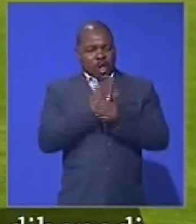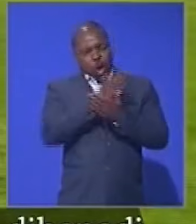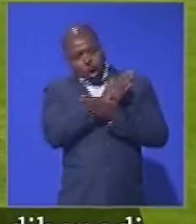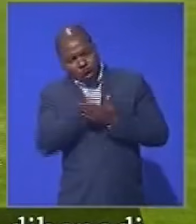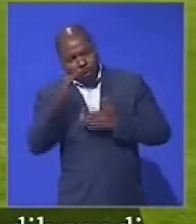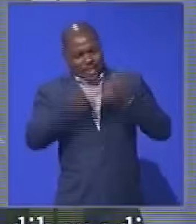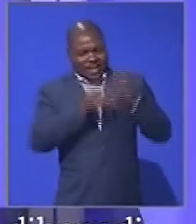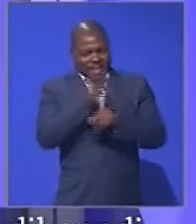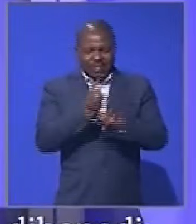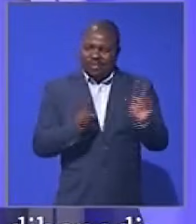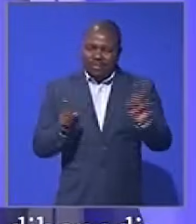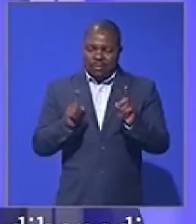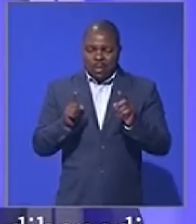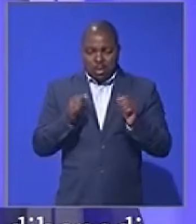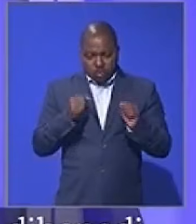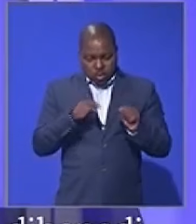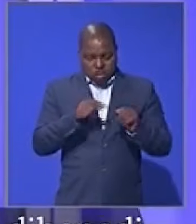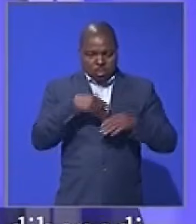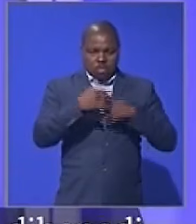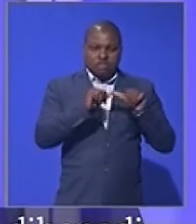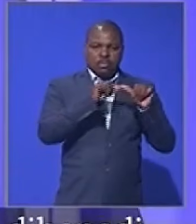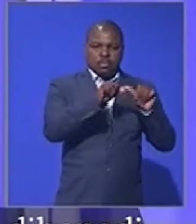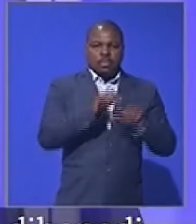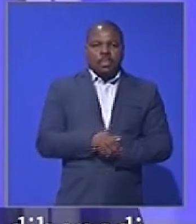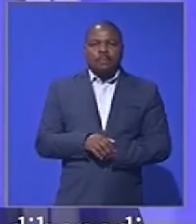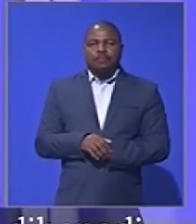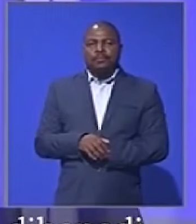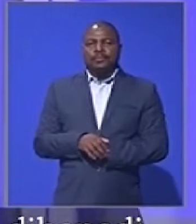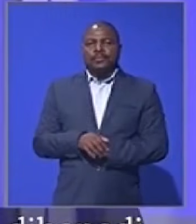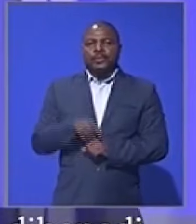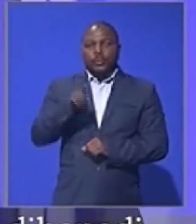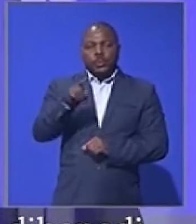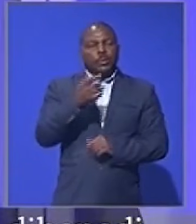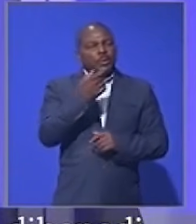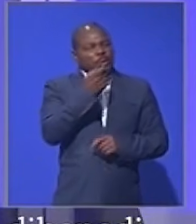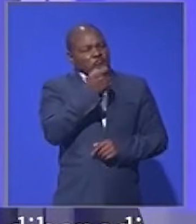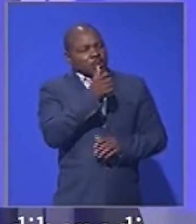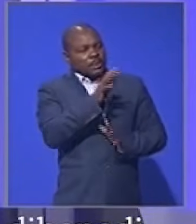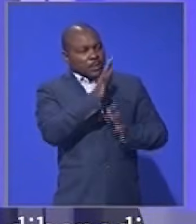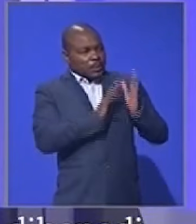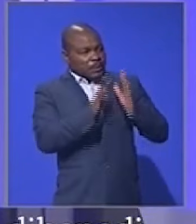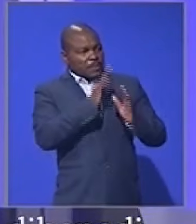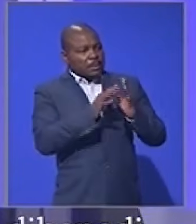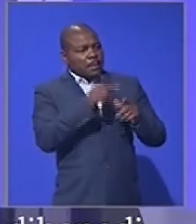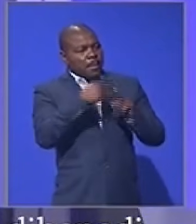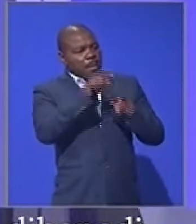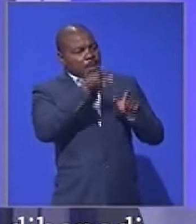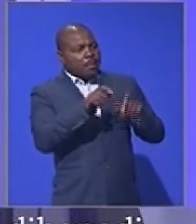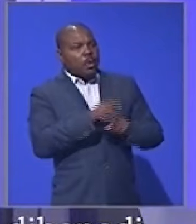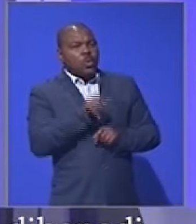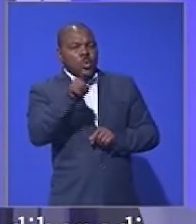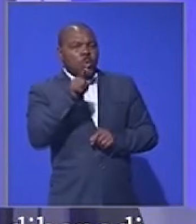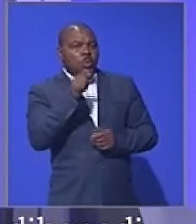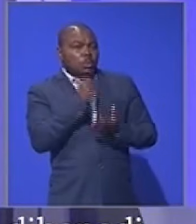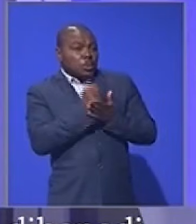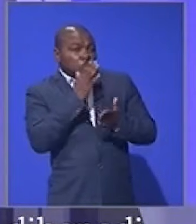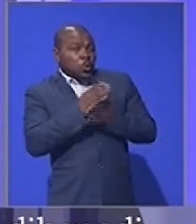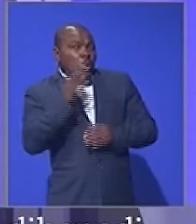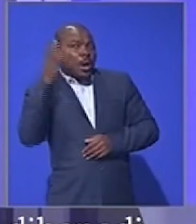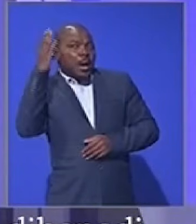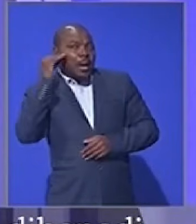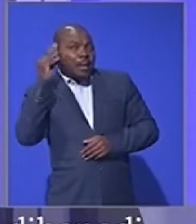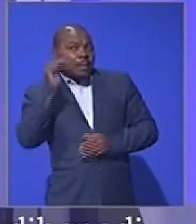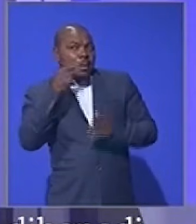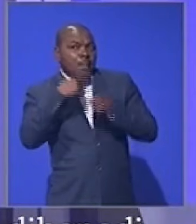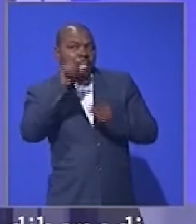šetše le kgwathile gannyane ka dibapadi bjale le ile go dira bjang gore le hwetše ba maitemogelo